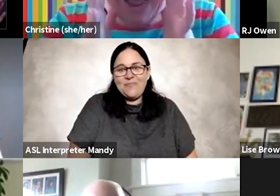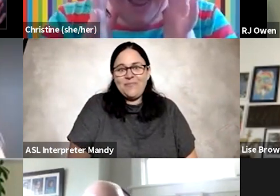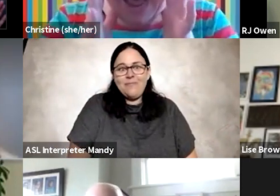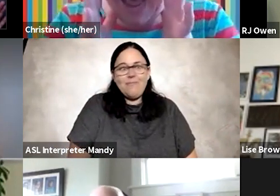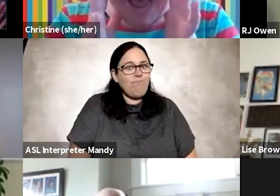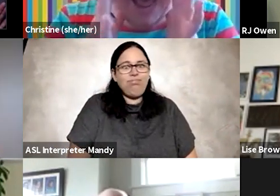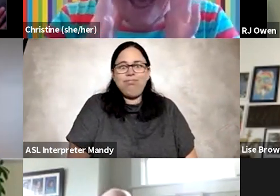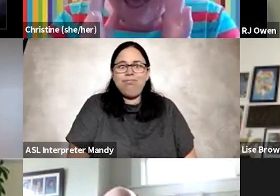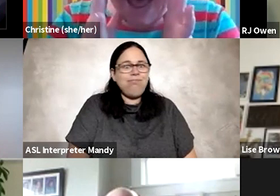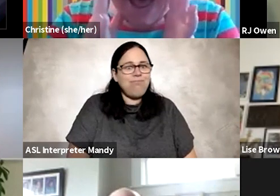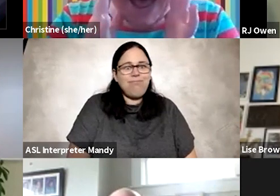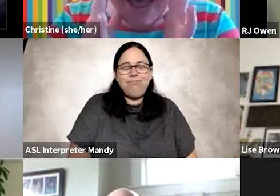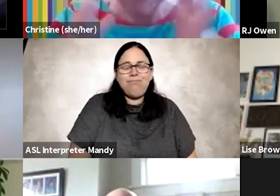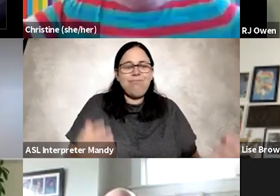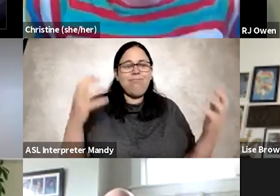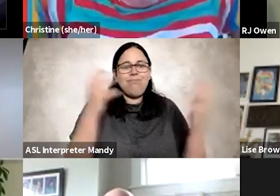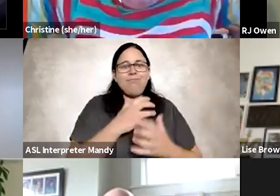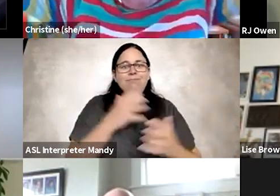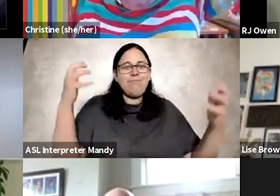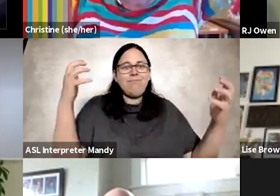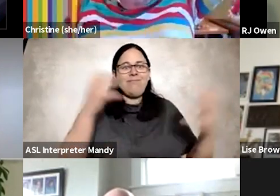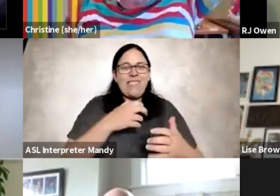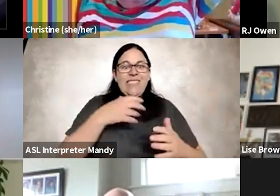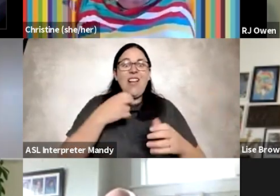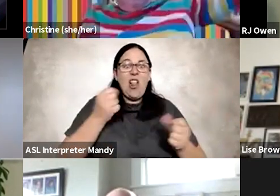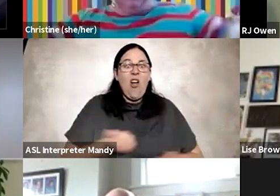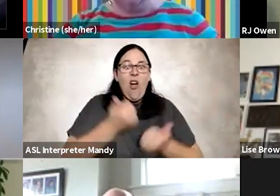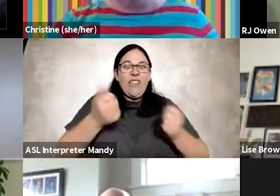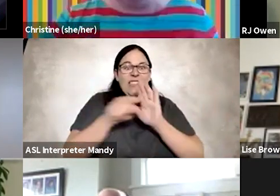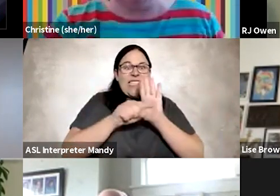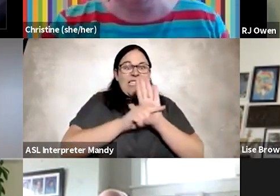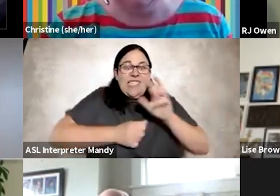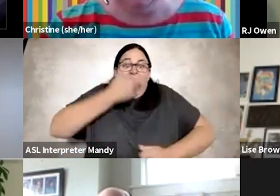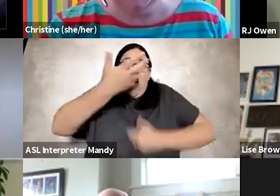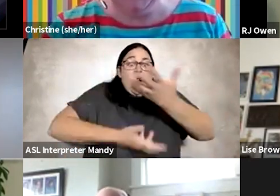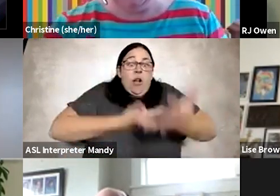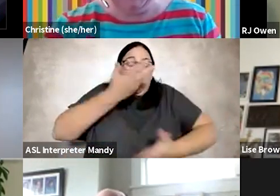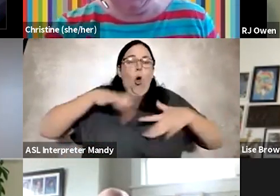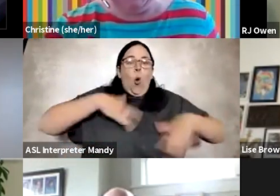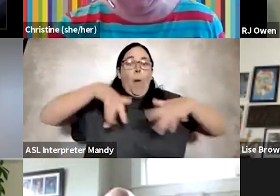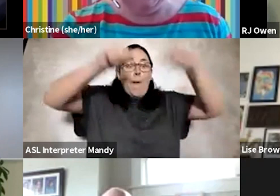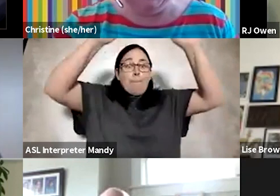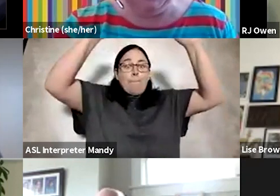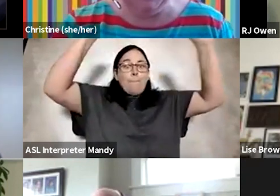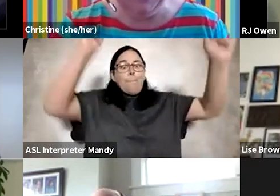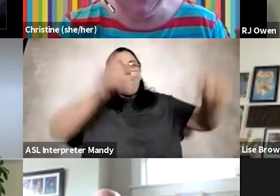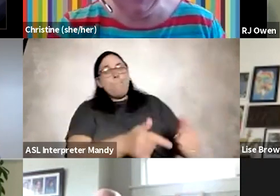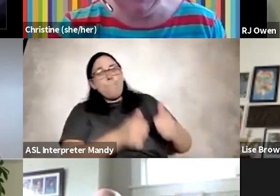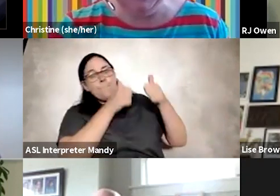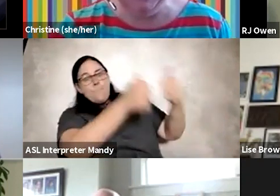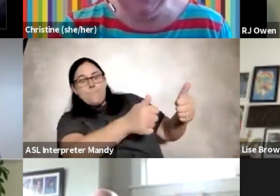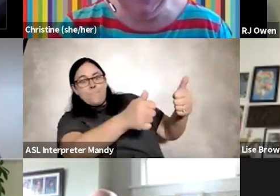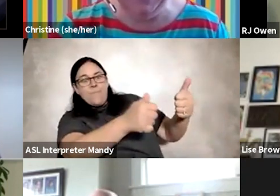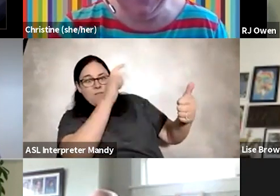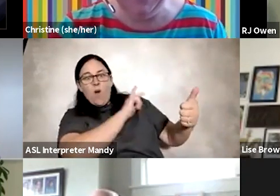Whoa. Wow, there was a lot of bad stuff there, that's for sure. It's gone. Let's say goodbye to it. It's gone forever.